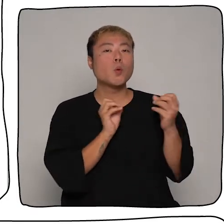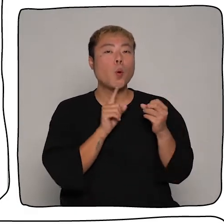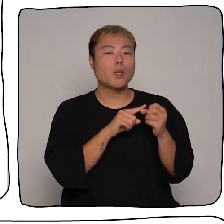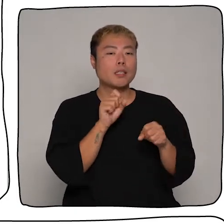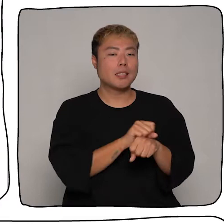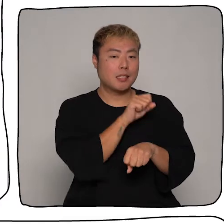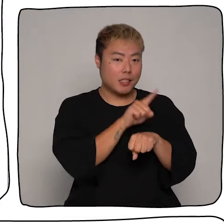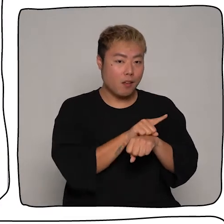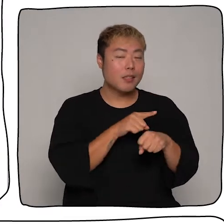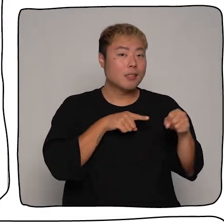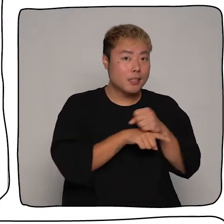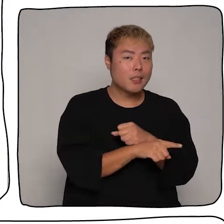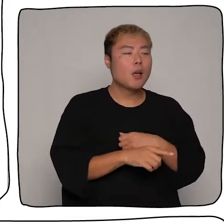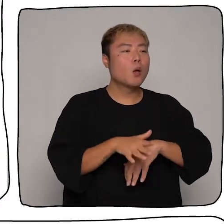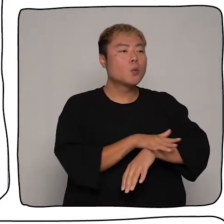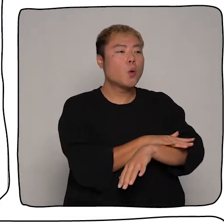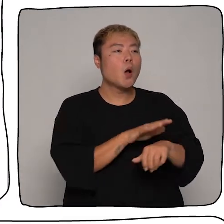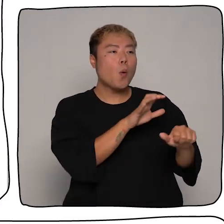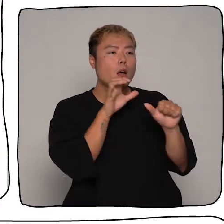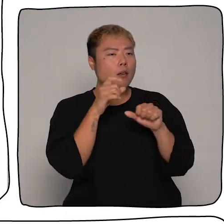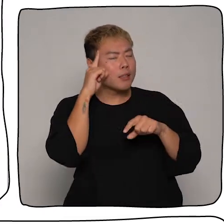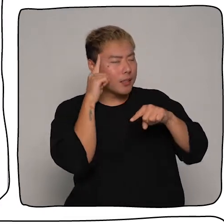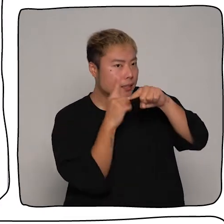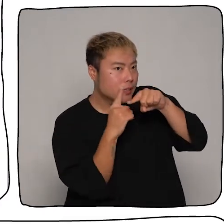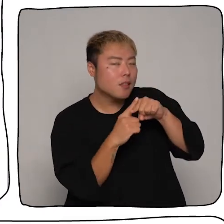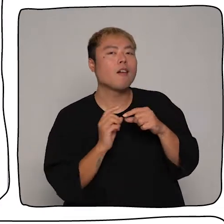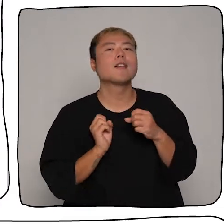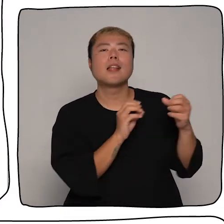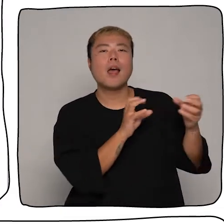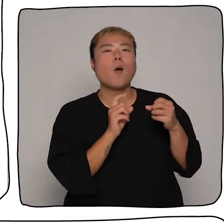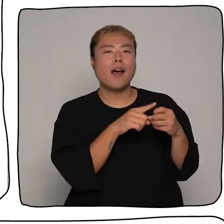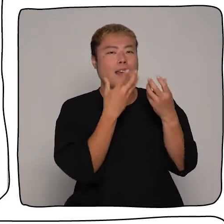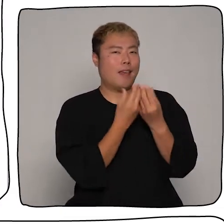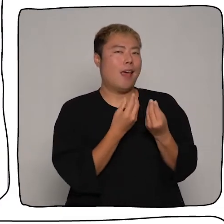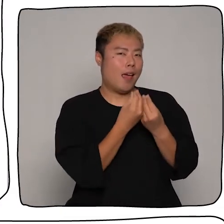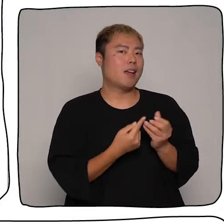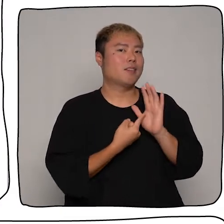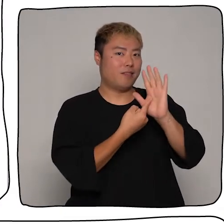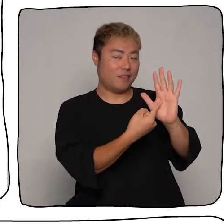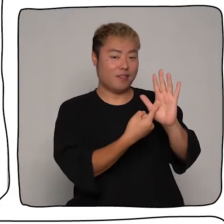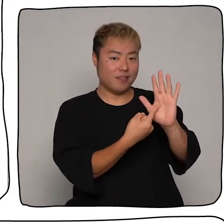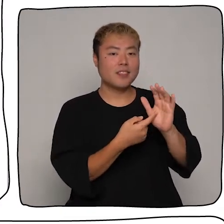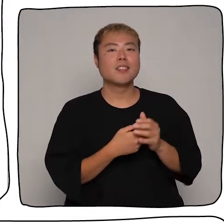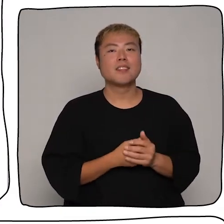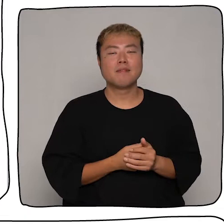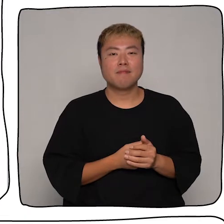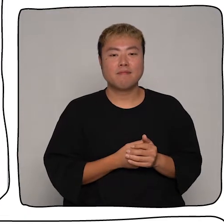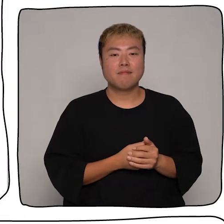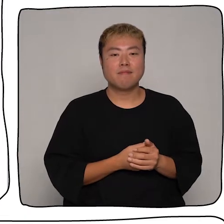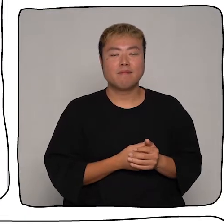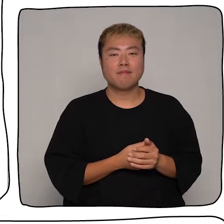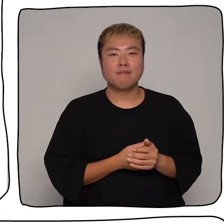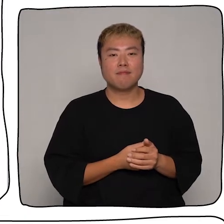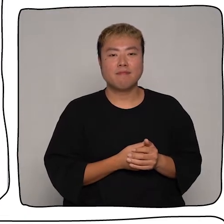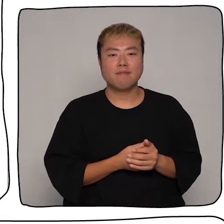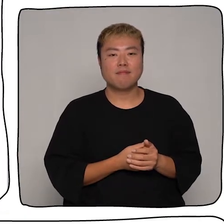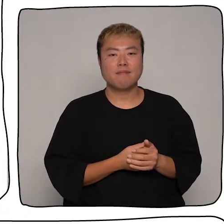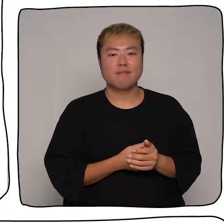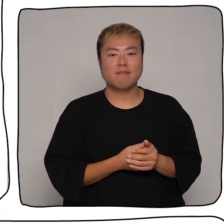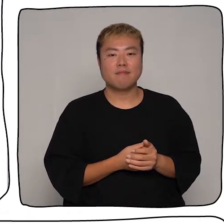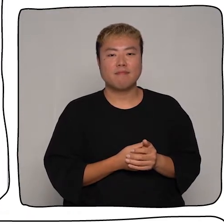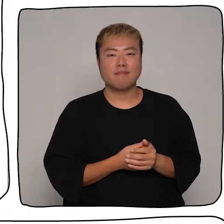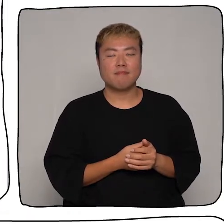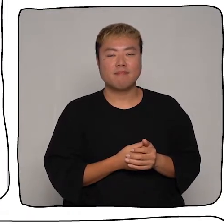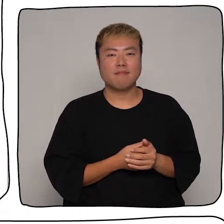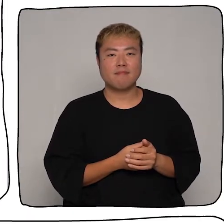with characteristics of haptic communication based on 3 examples